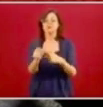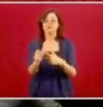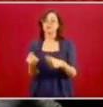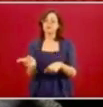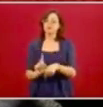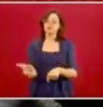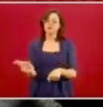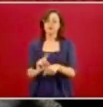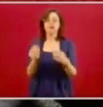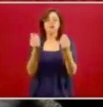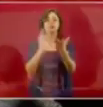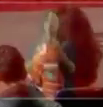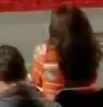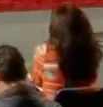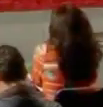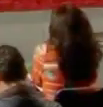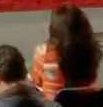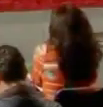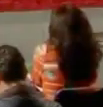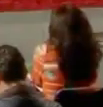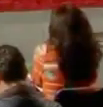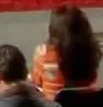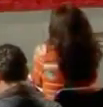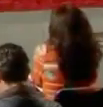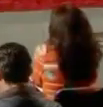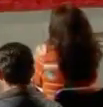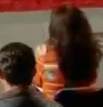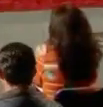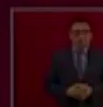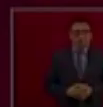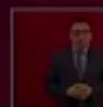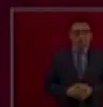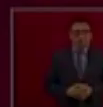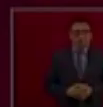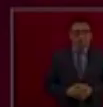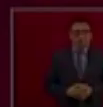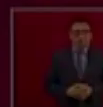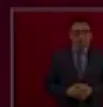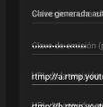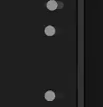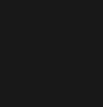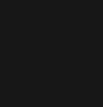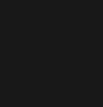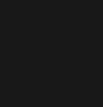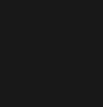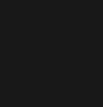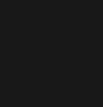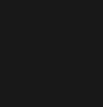Our time is up. We will continue tomorrow. Thank you very much.